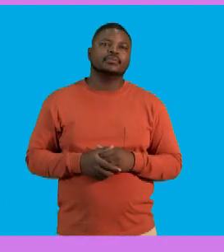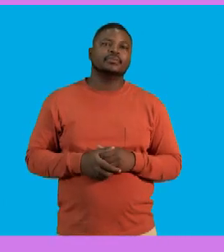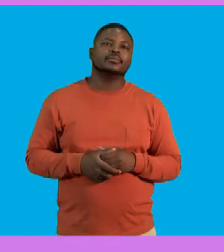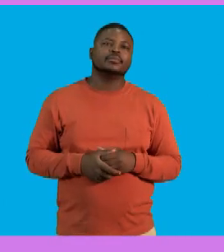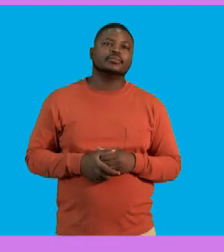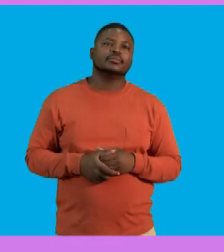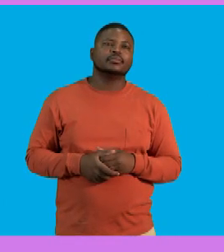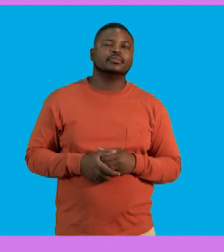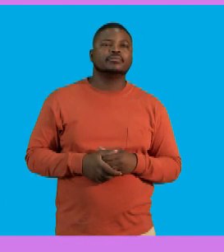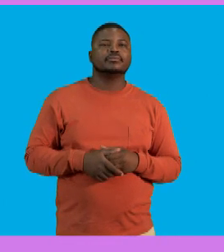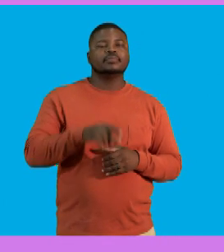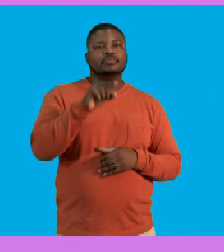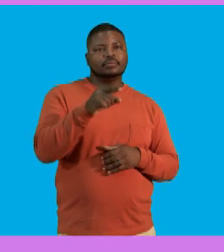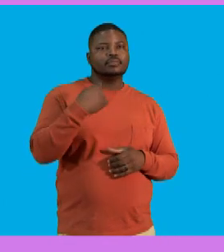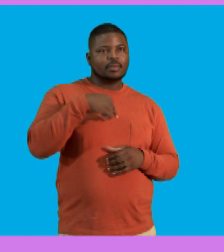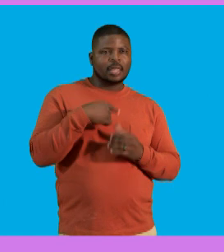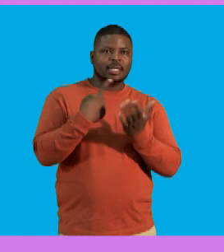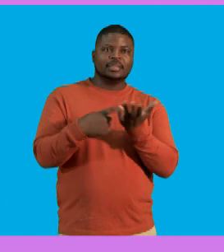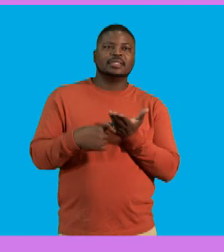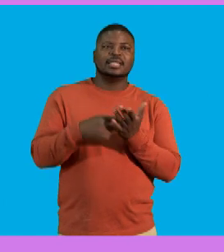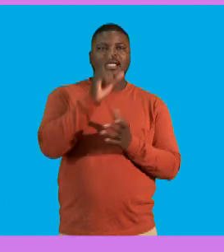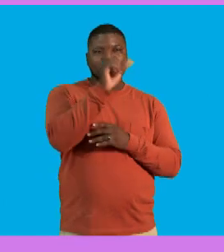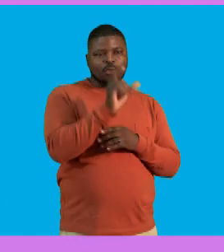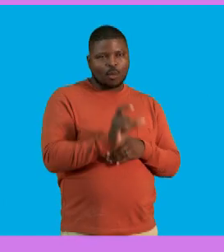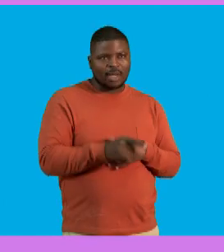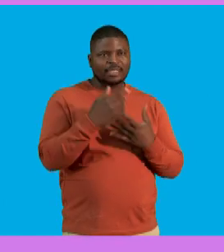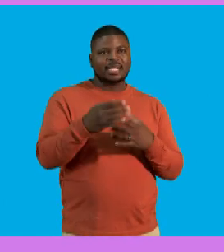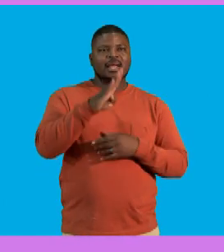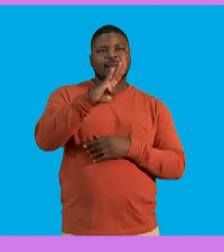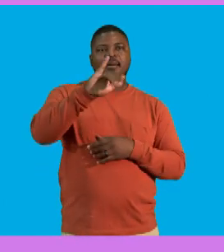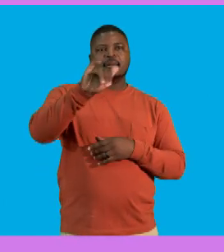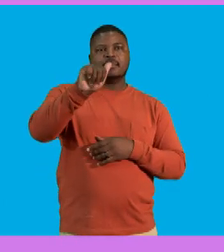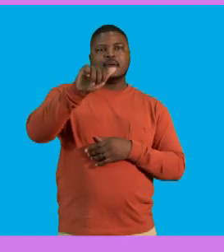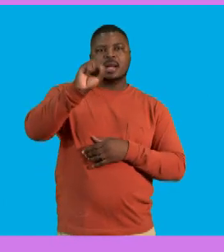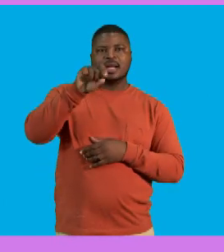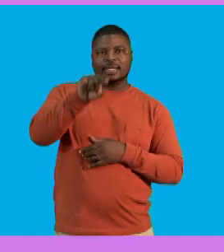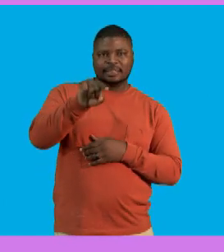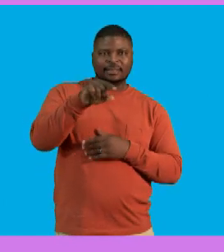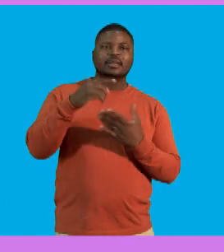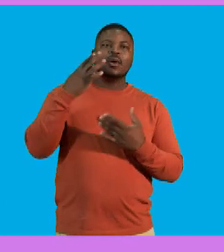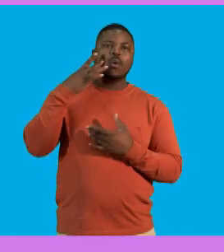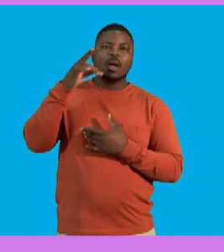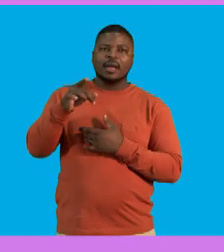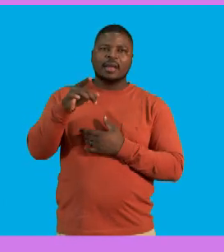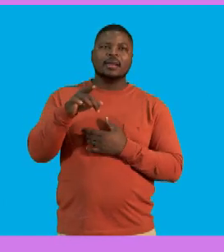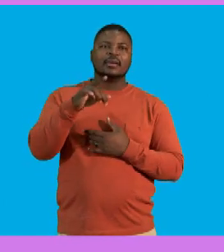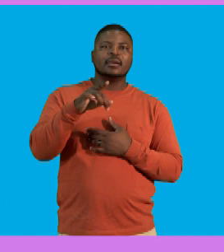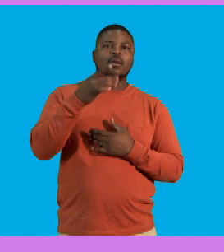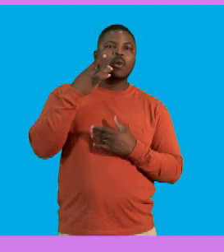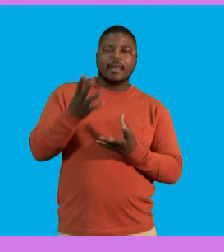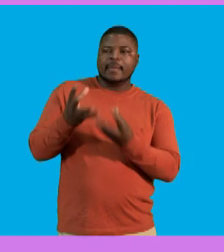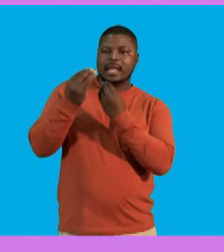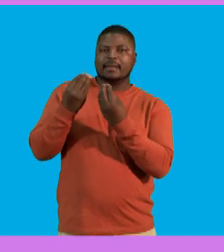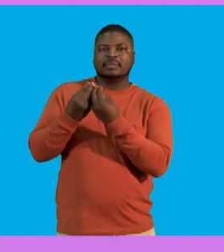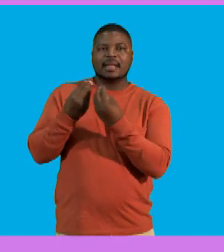next slide where we discuss the words again. Bias. Bias is when we pick up our sample, when we pick